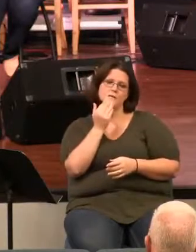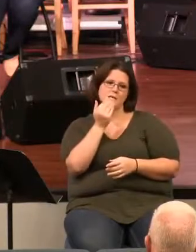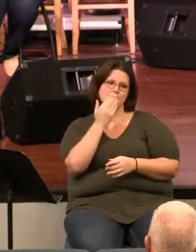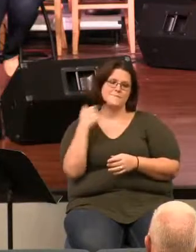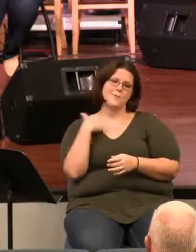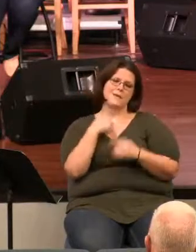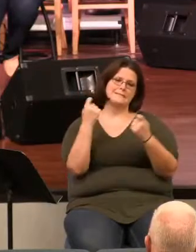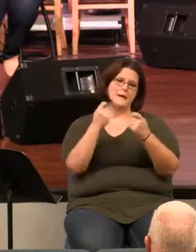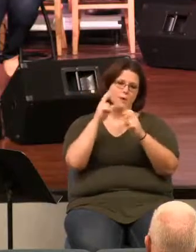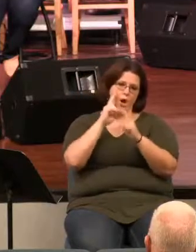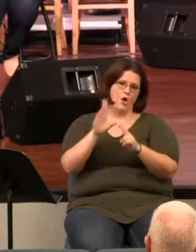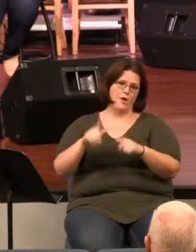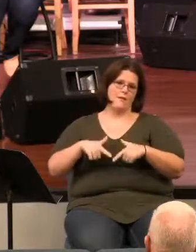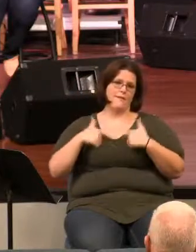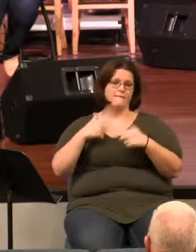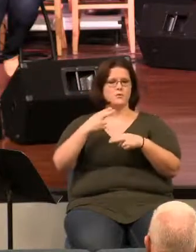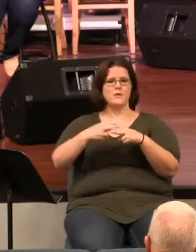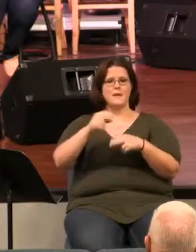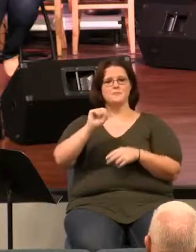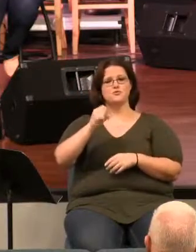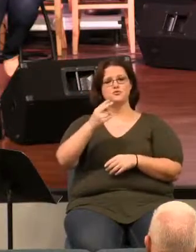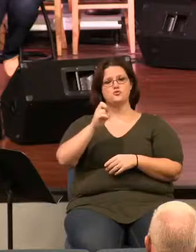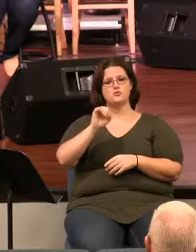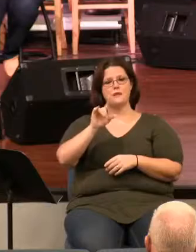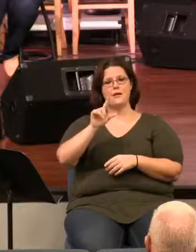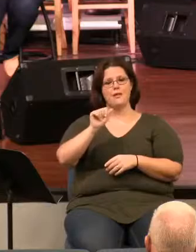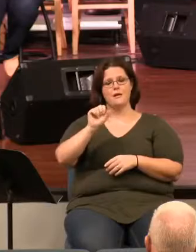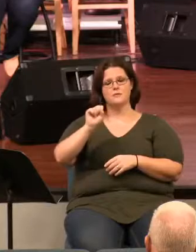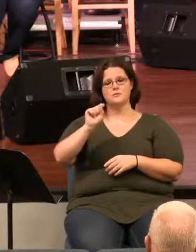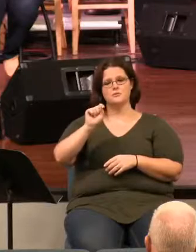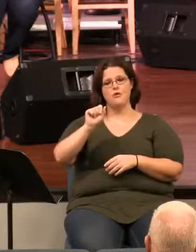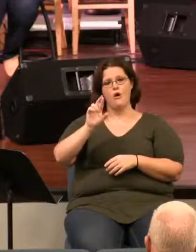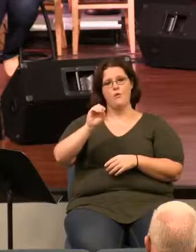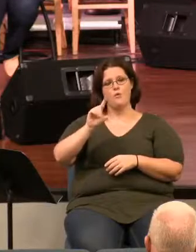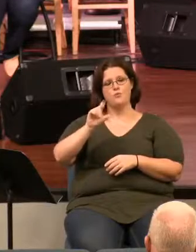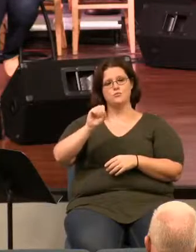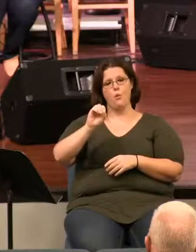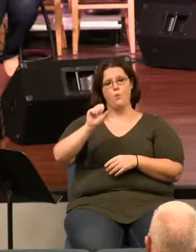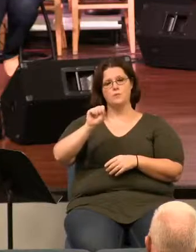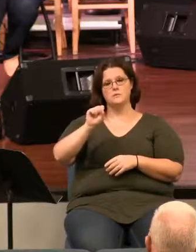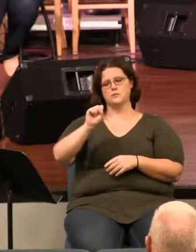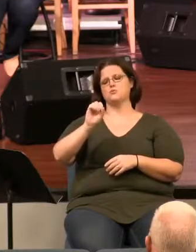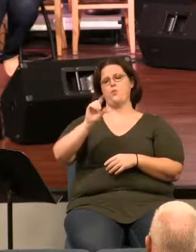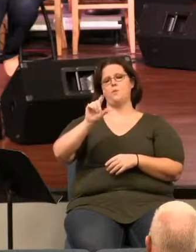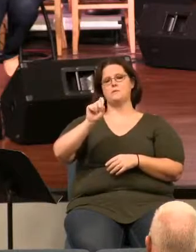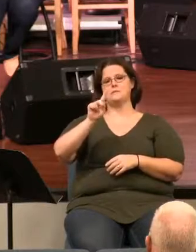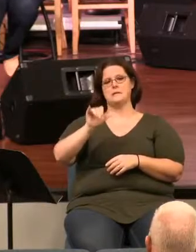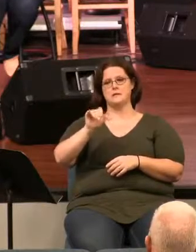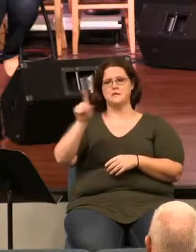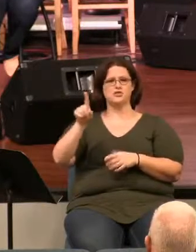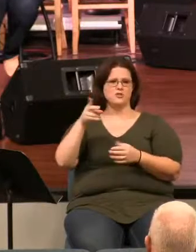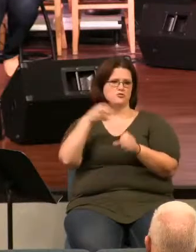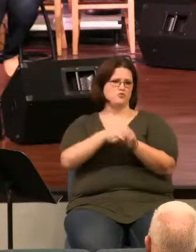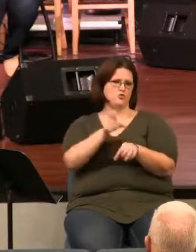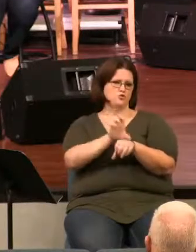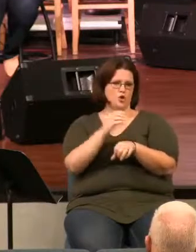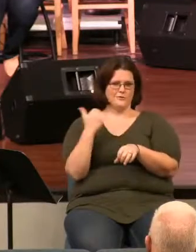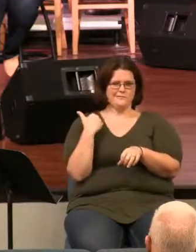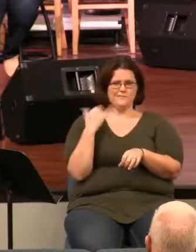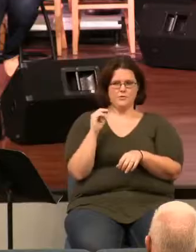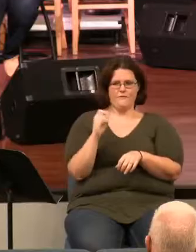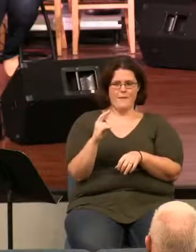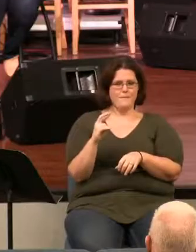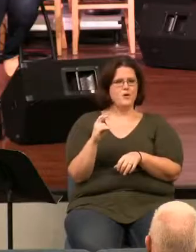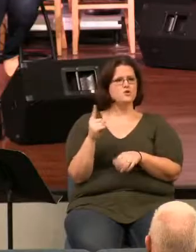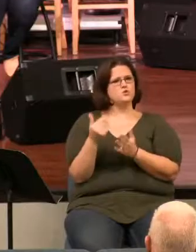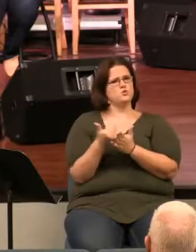church, Miss Sheila Starosolsky, passed away, and she only joined the church last November and was